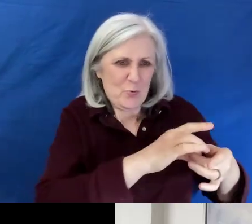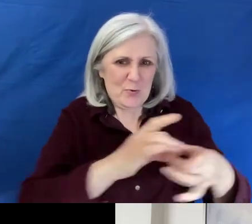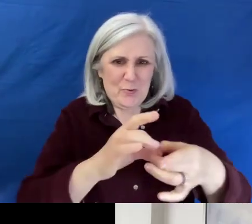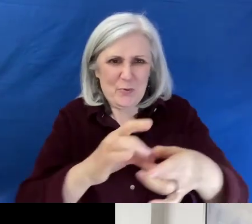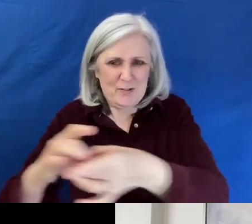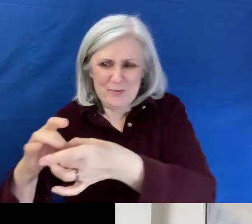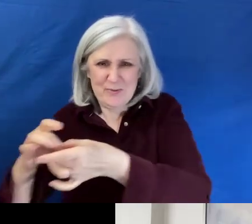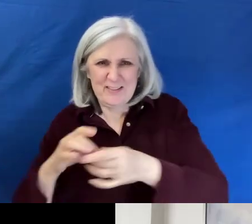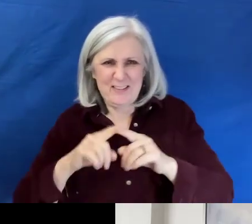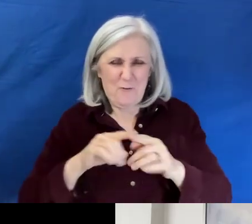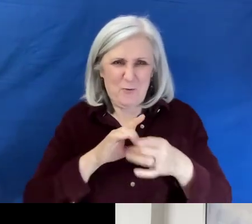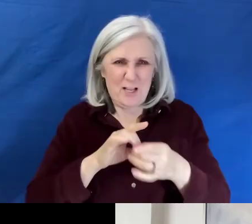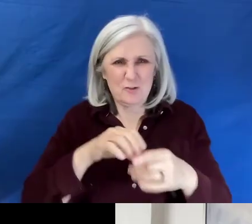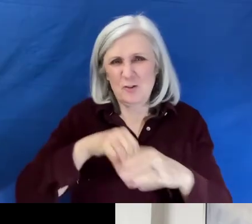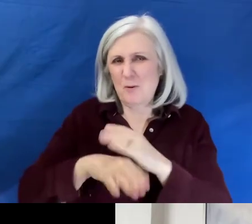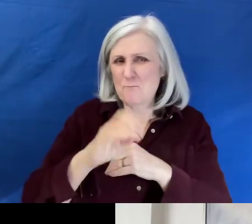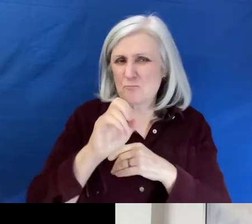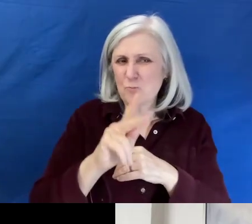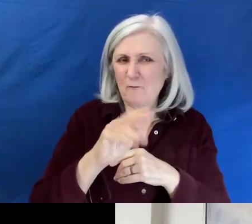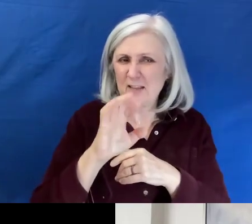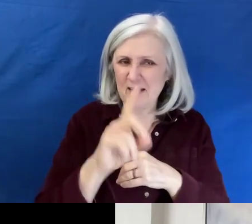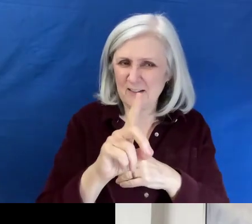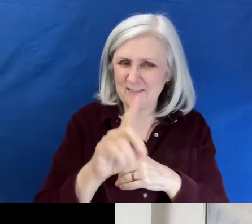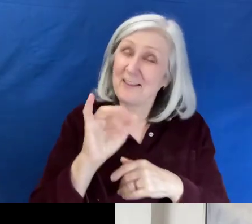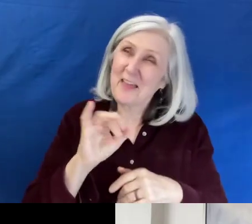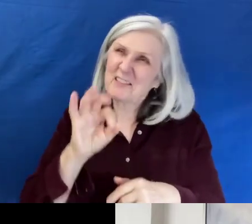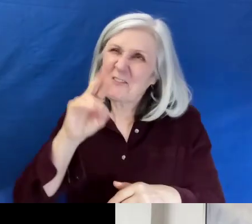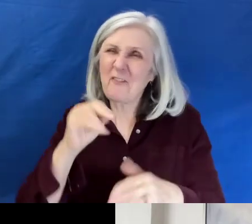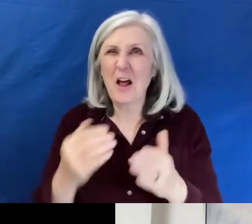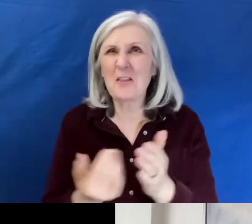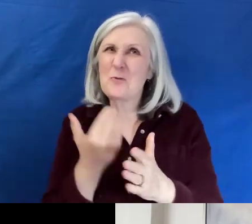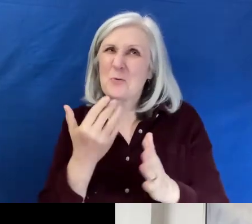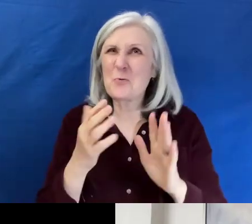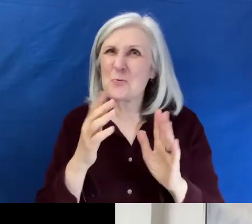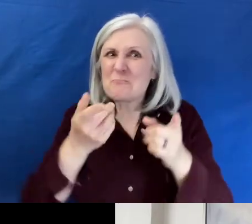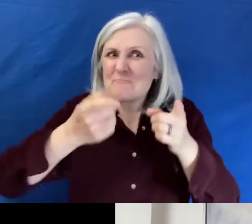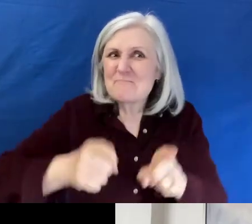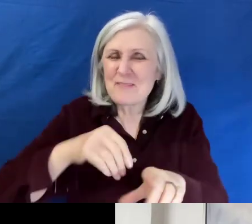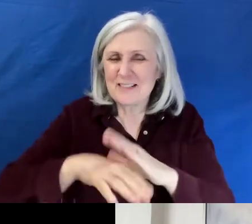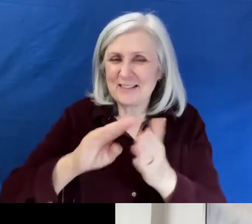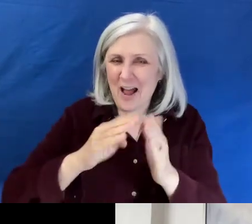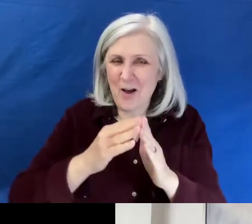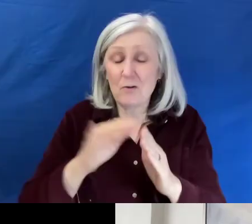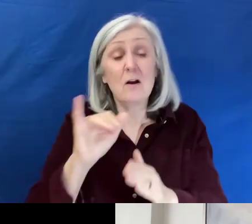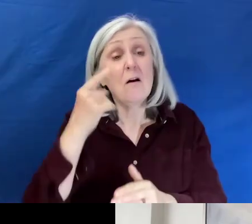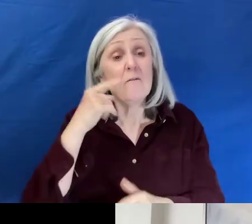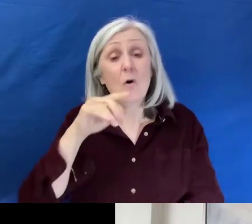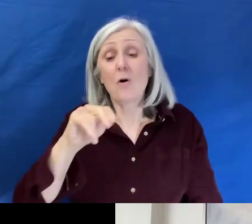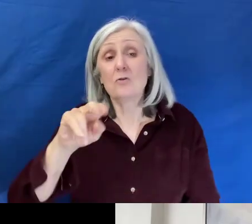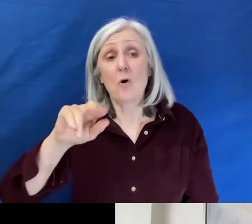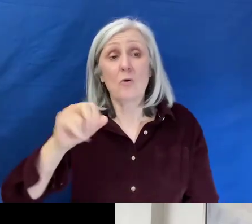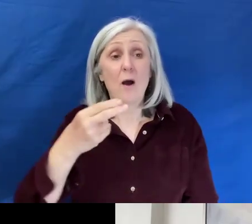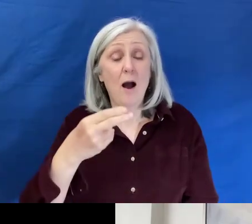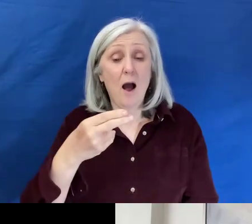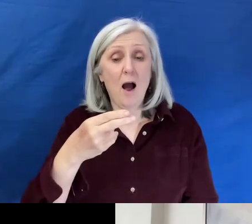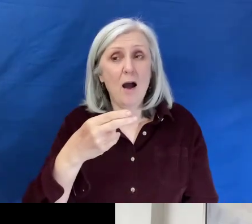So, that's a fun new dynamic in town. And also for Nora, just getting to confront